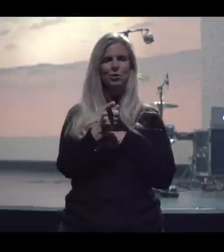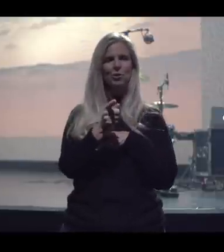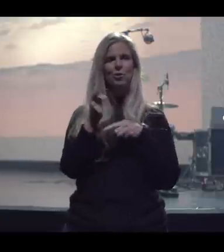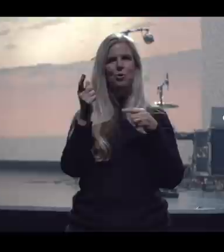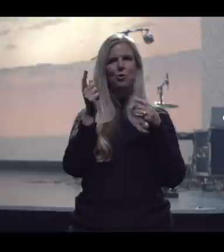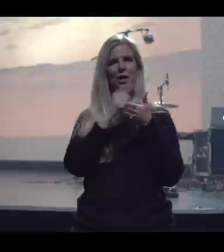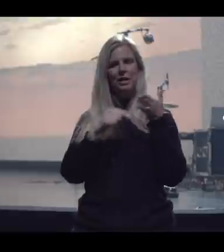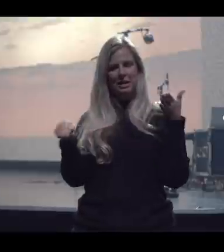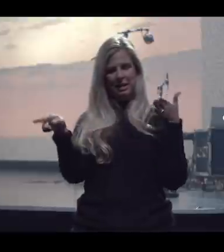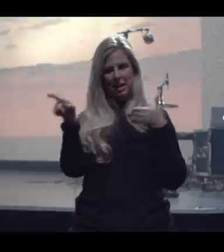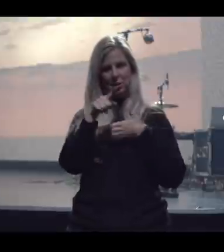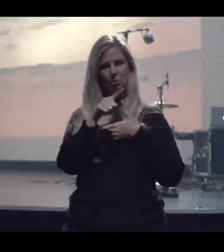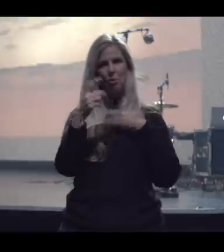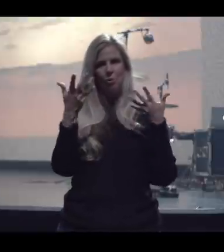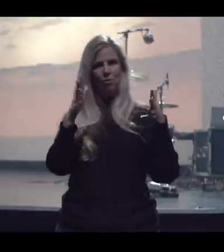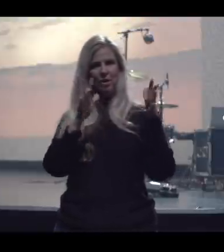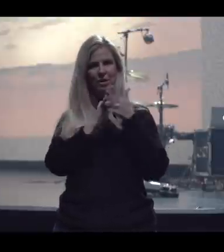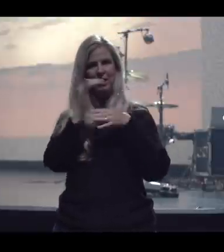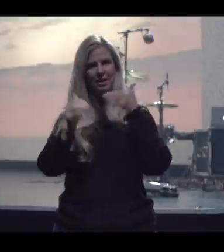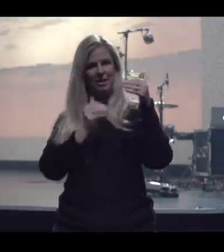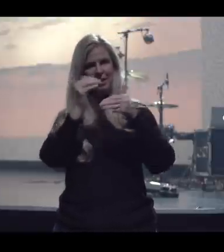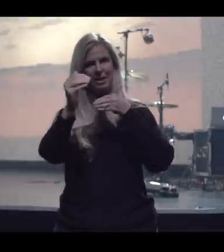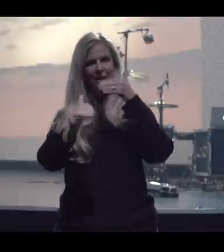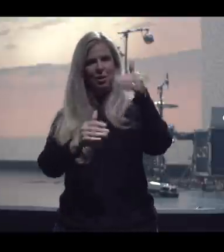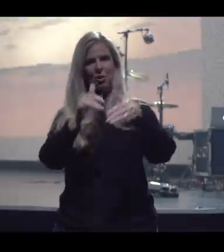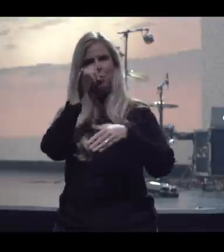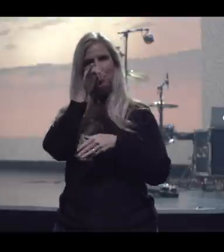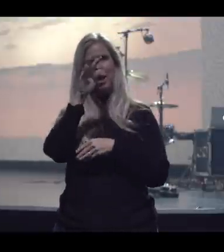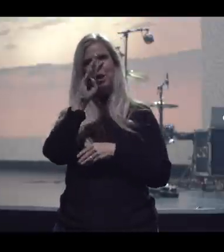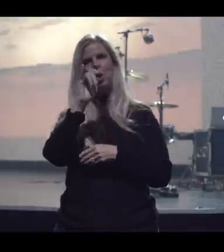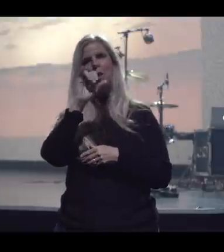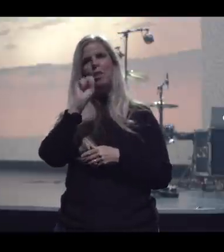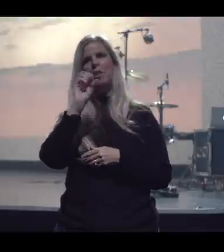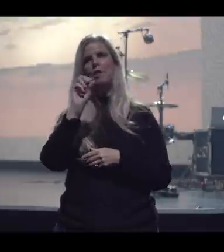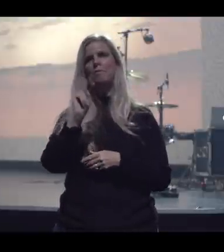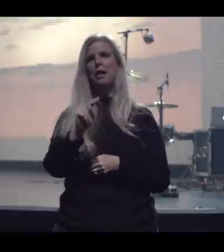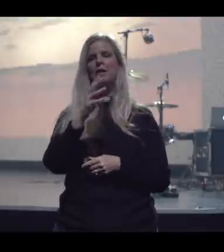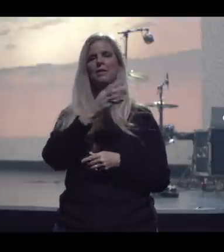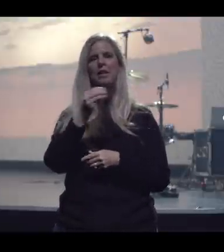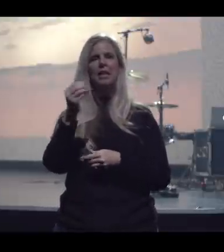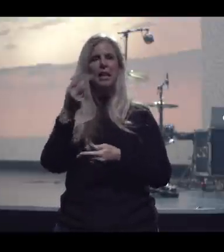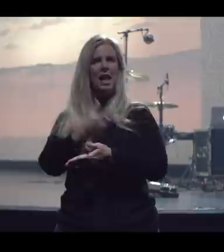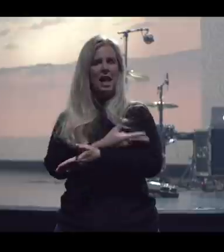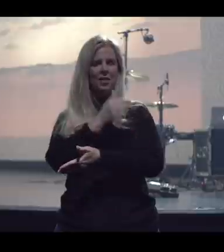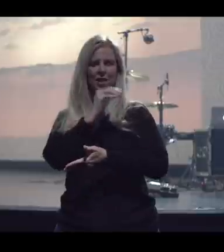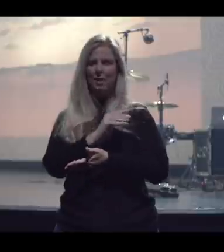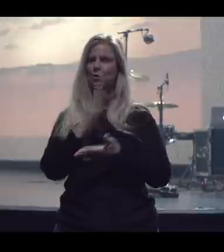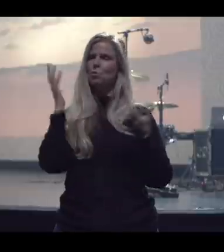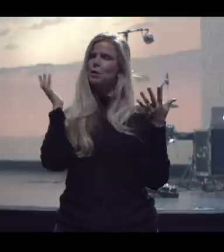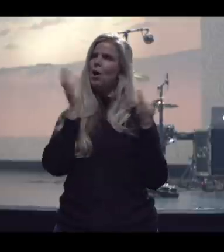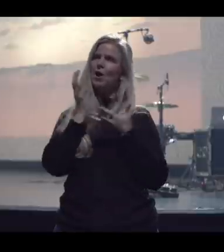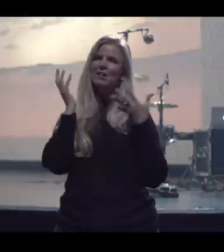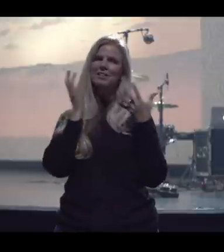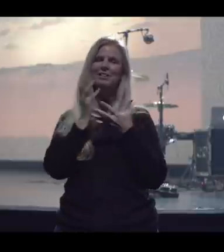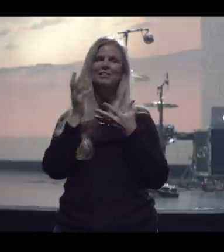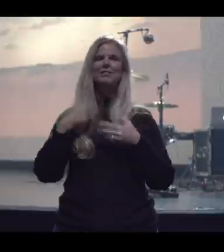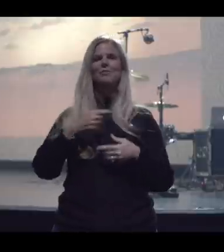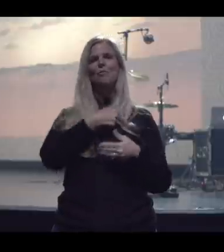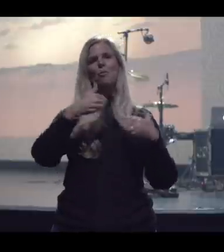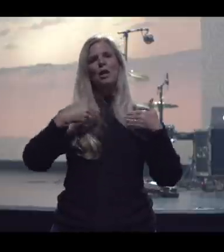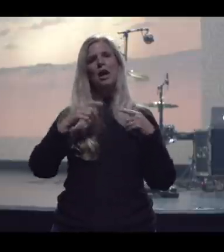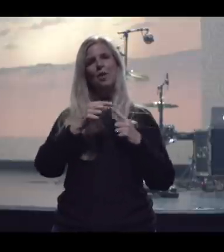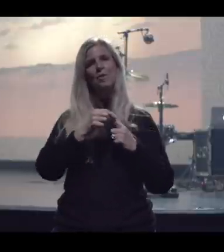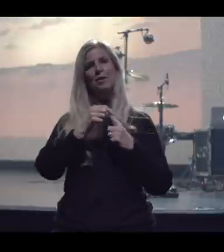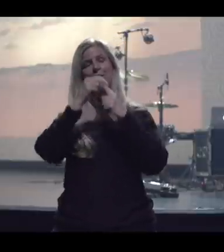the series we're in, the Rhino, the Bison, and the Lamb. And I'm telling you, it's going to be incredible. We have a special